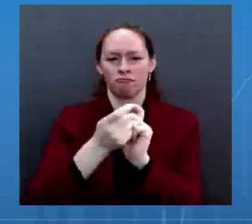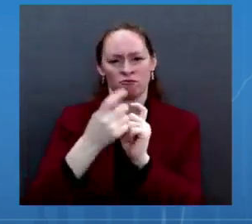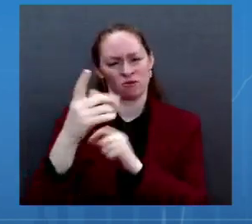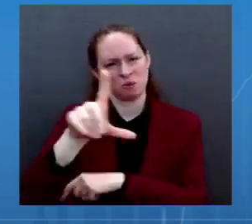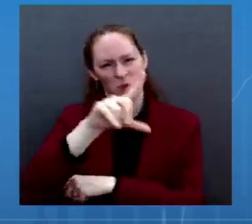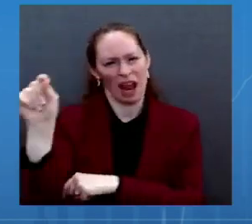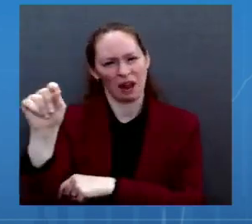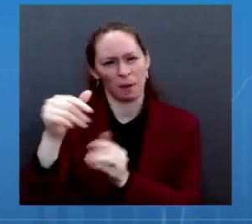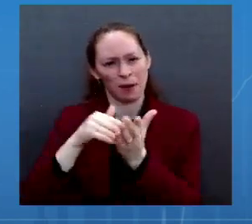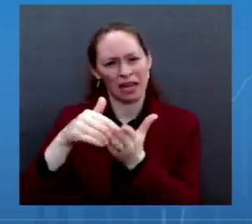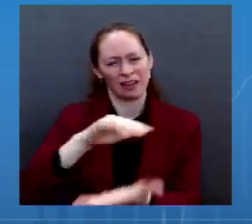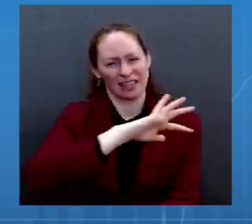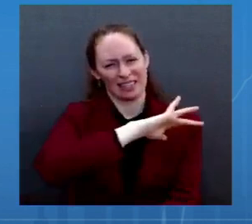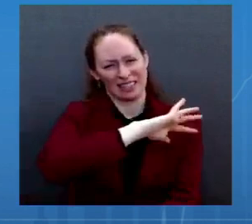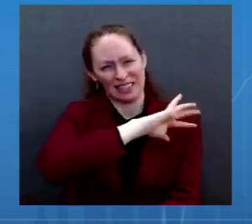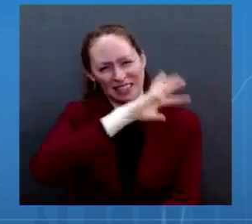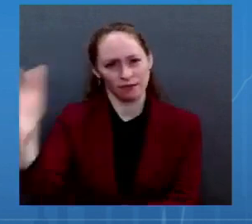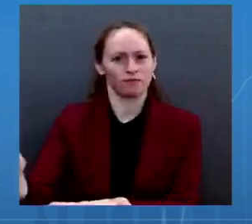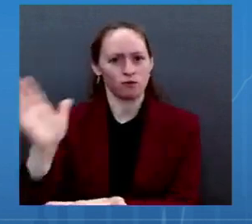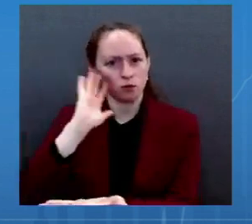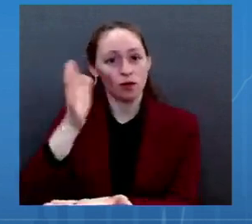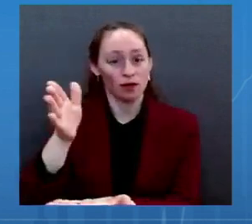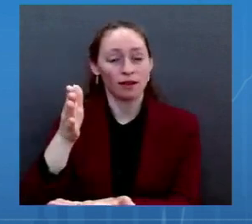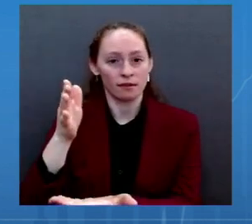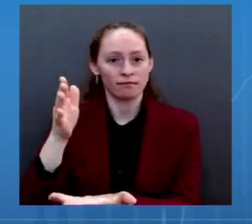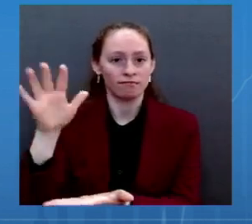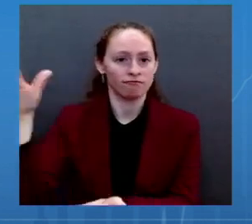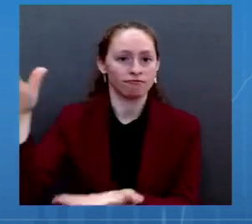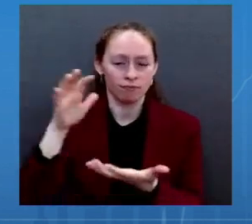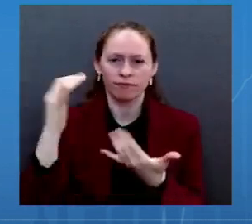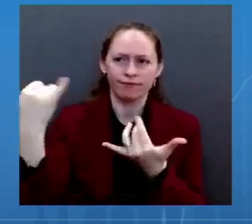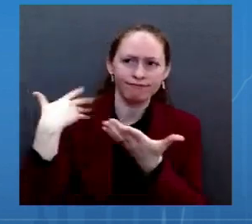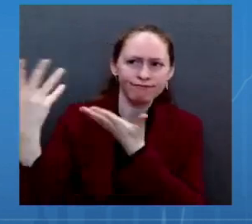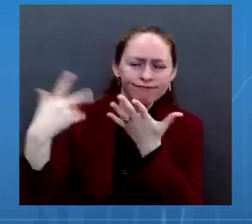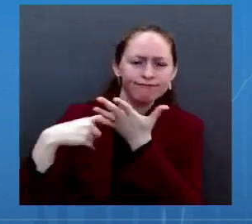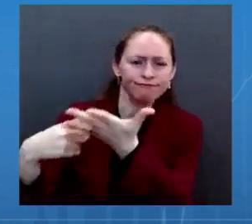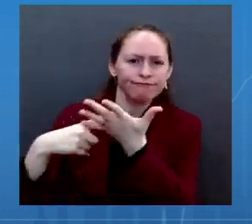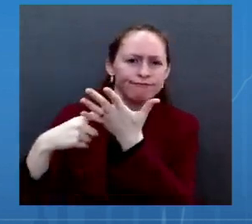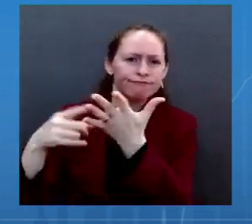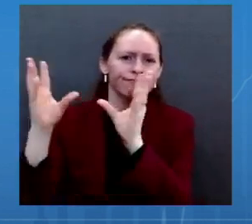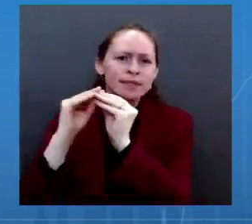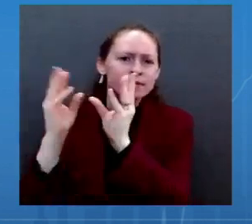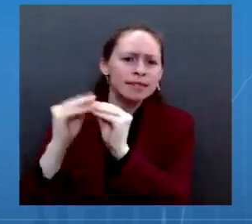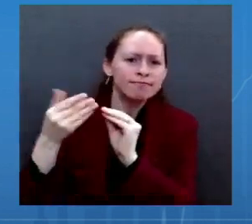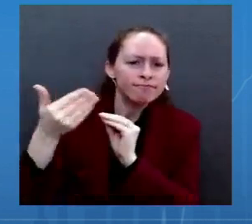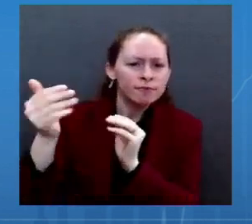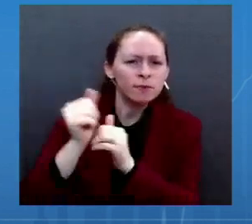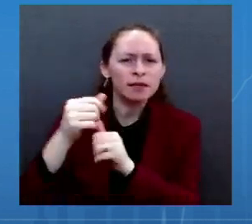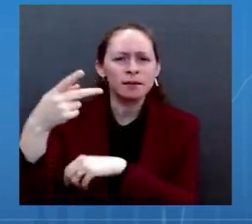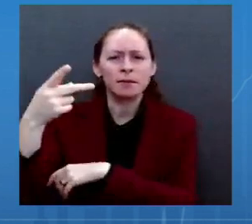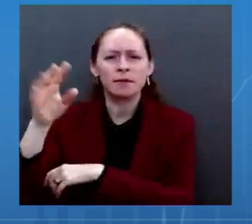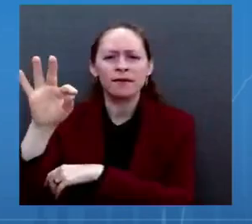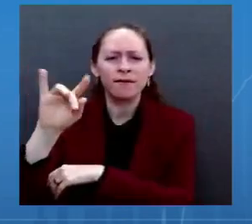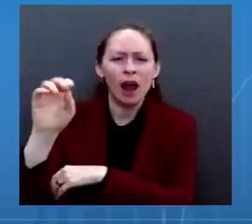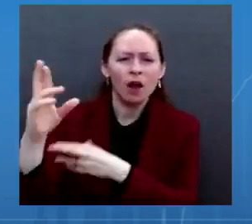10 million treatment cycles, courses, by the end of June instead of the end of September.